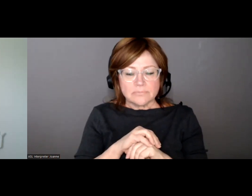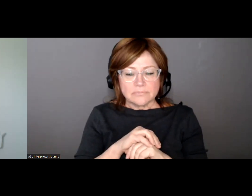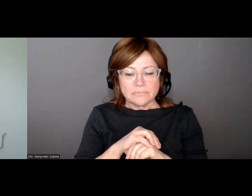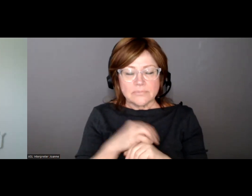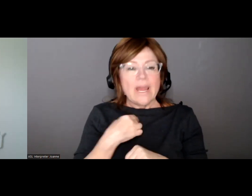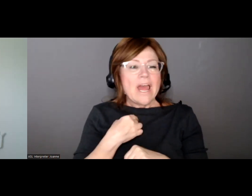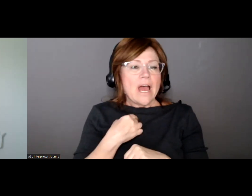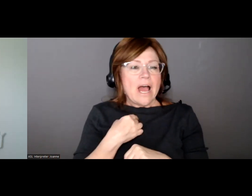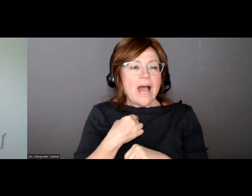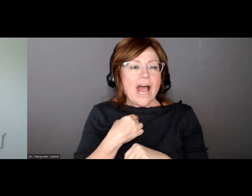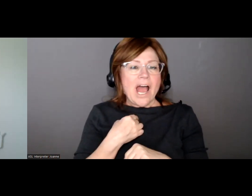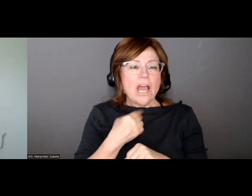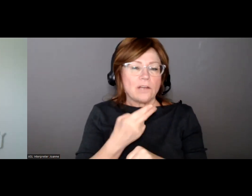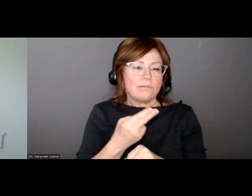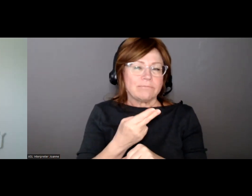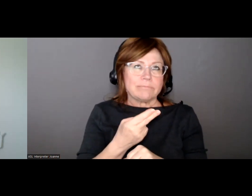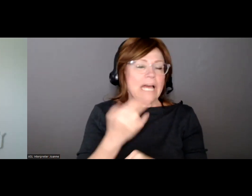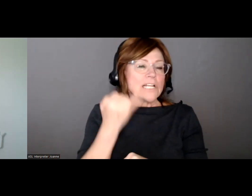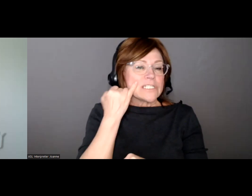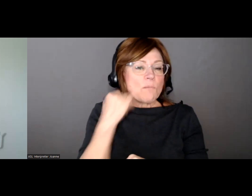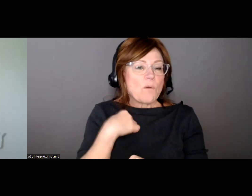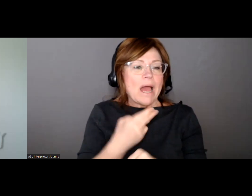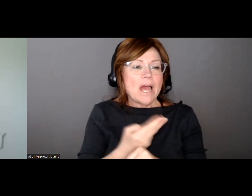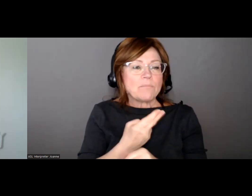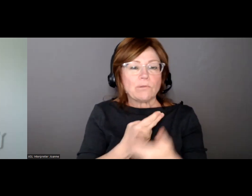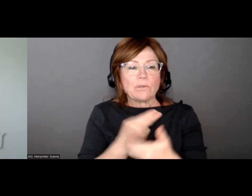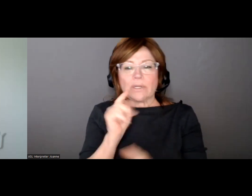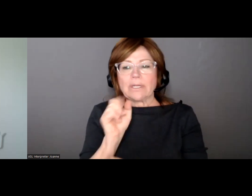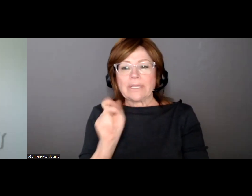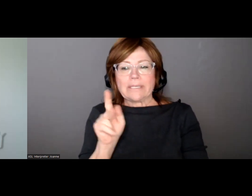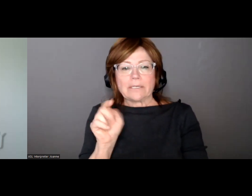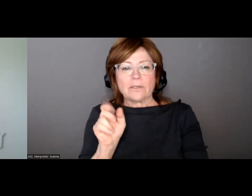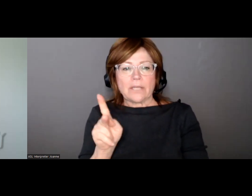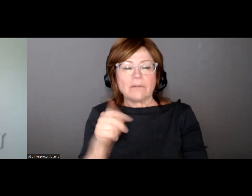on TikTok, let's say, I post all my runs